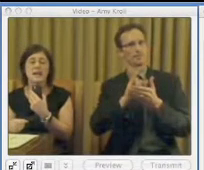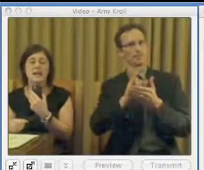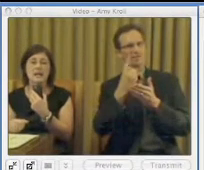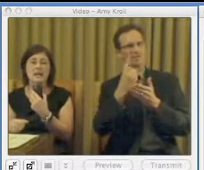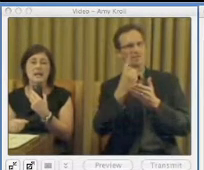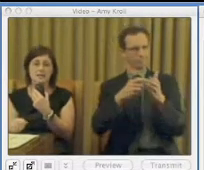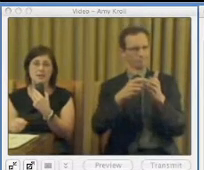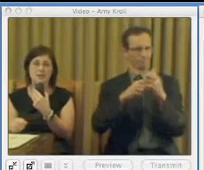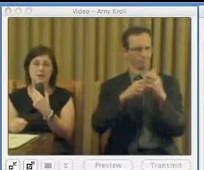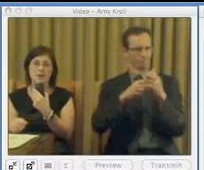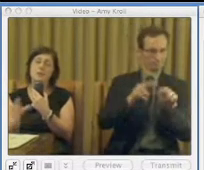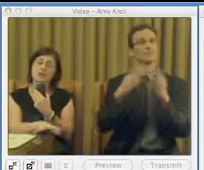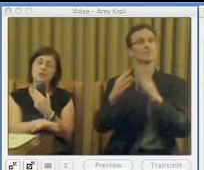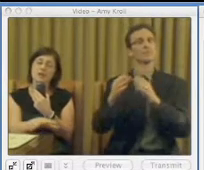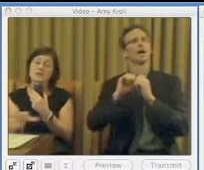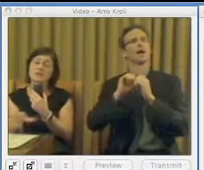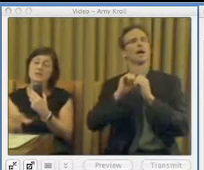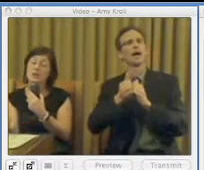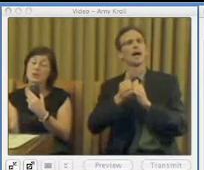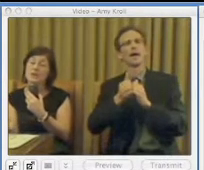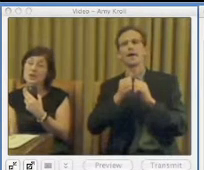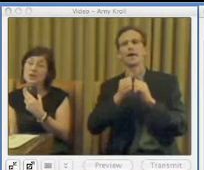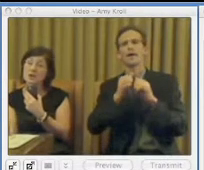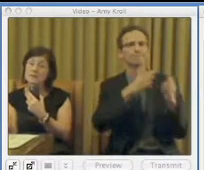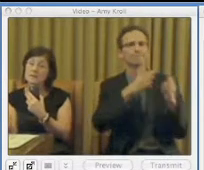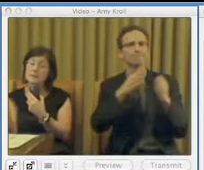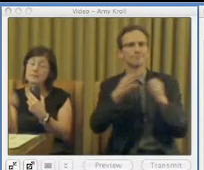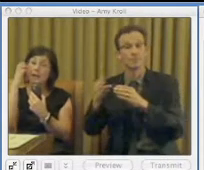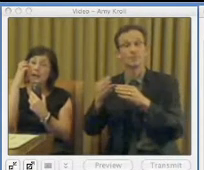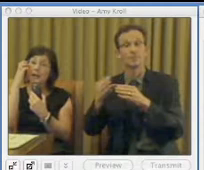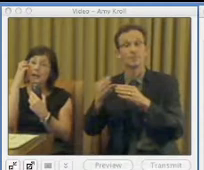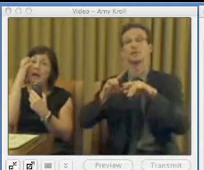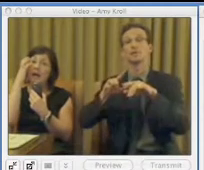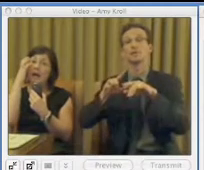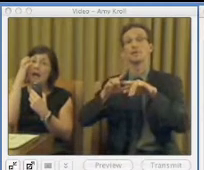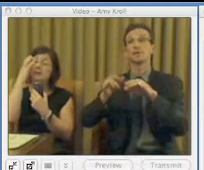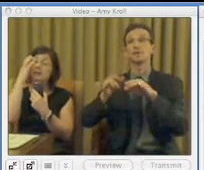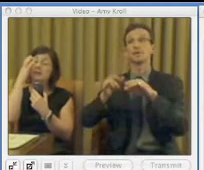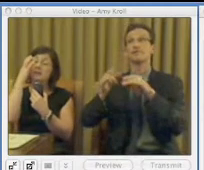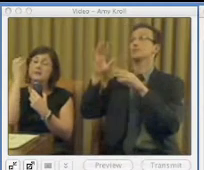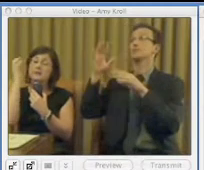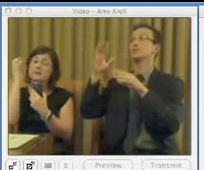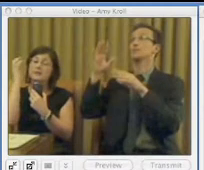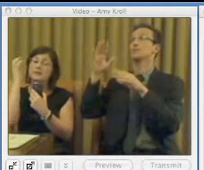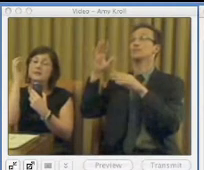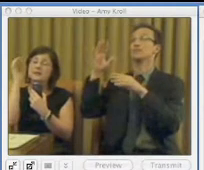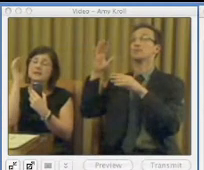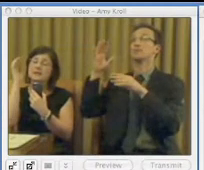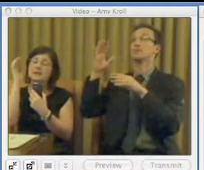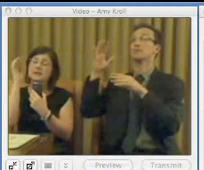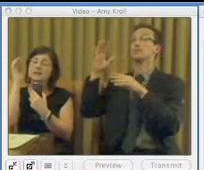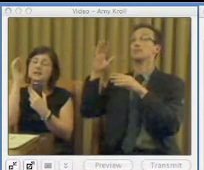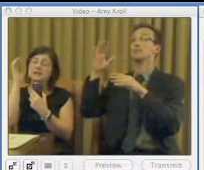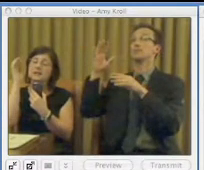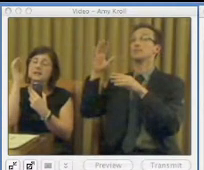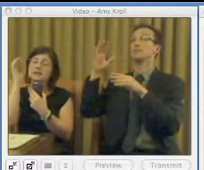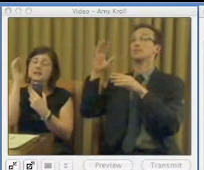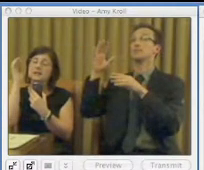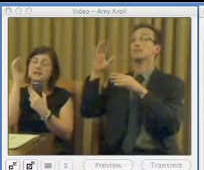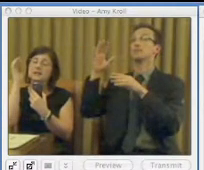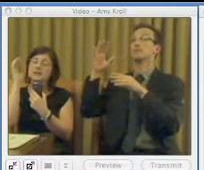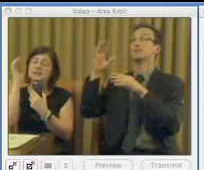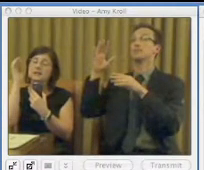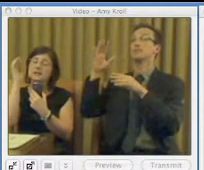We can look at the technique, so are people using simultaneous or consecutive interpreting? And these are the spoken